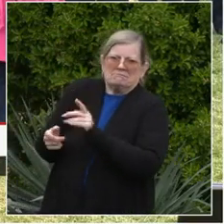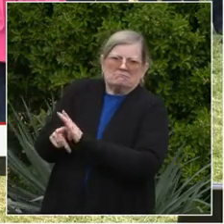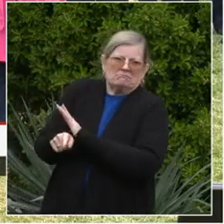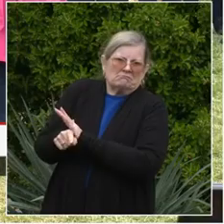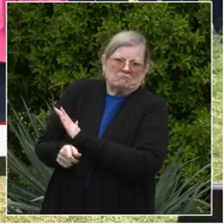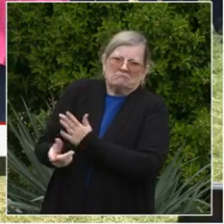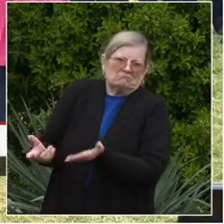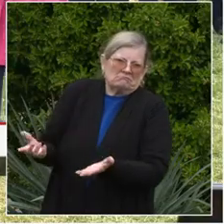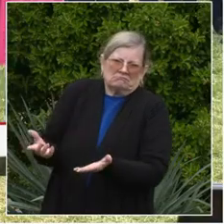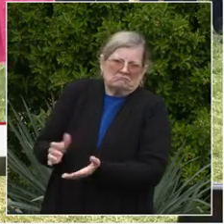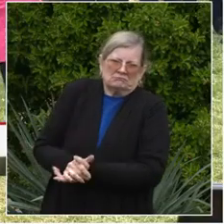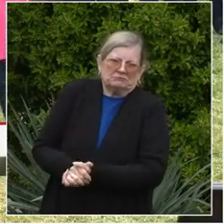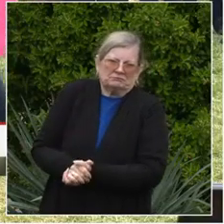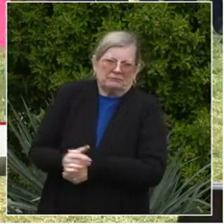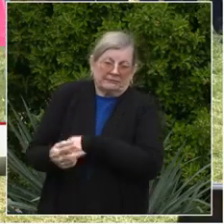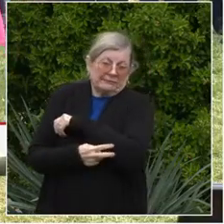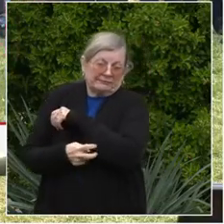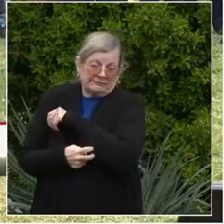important. Thank you.